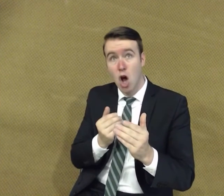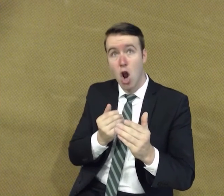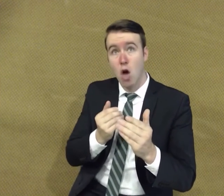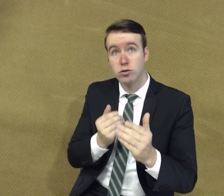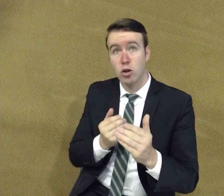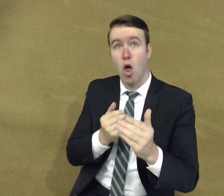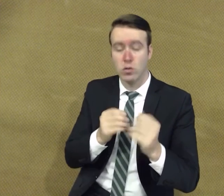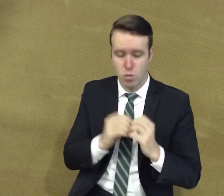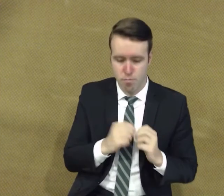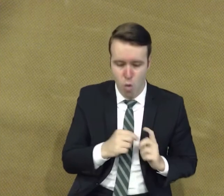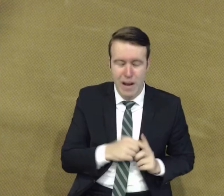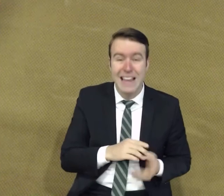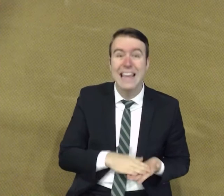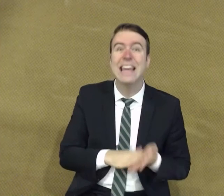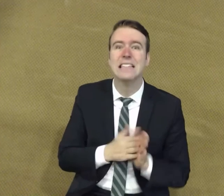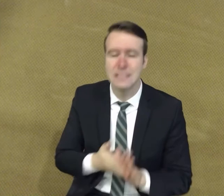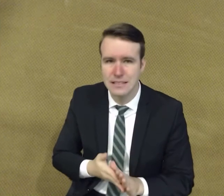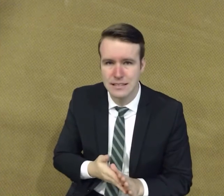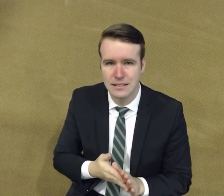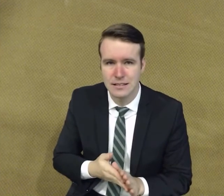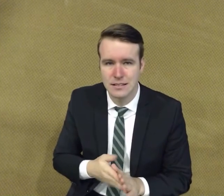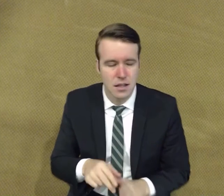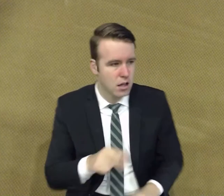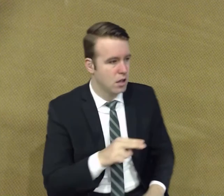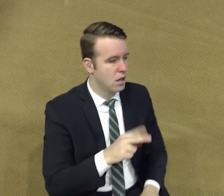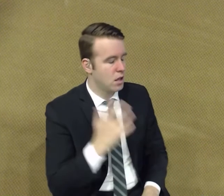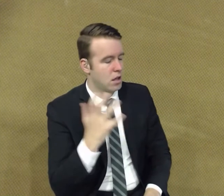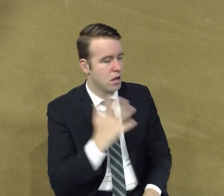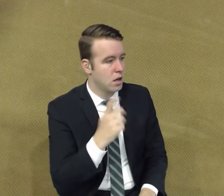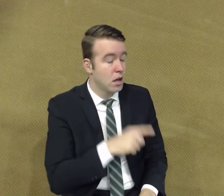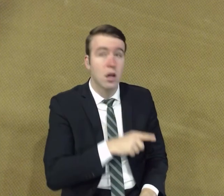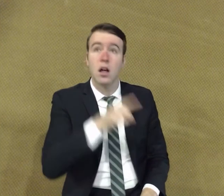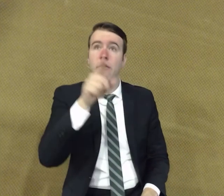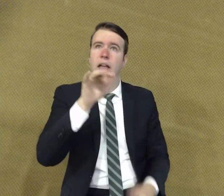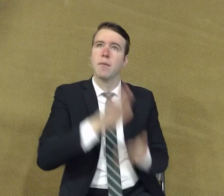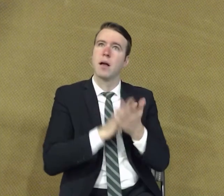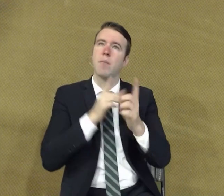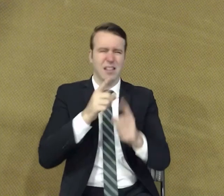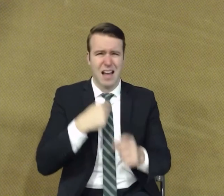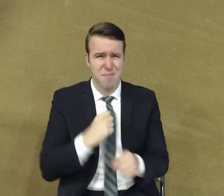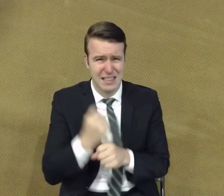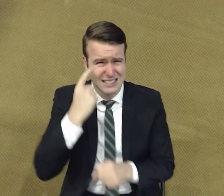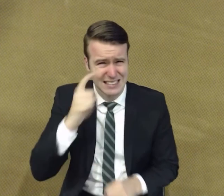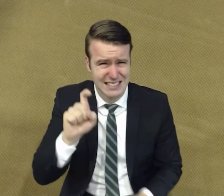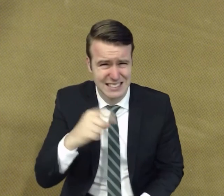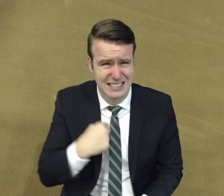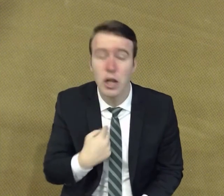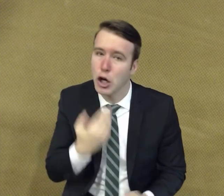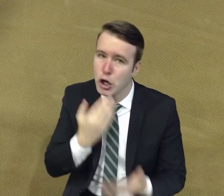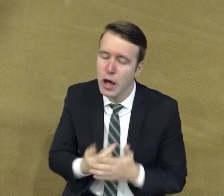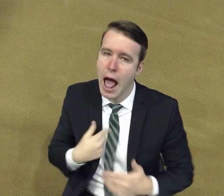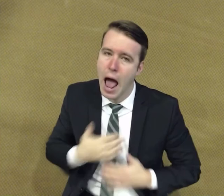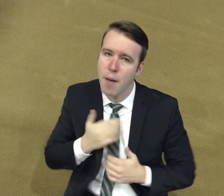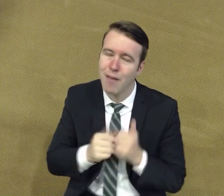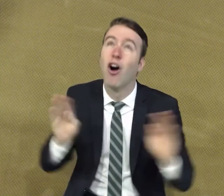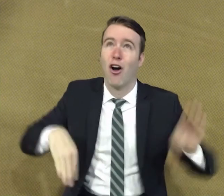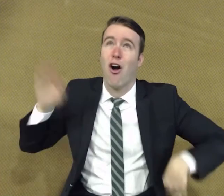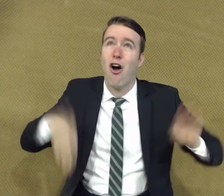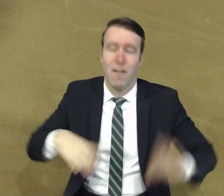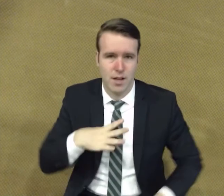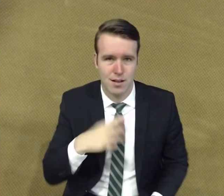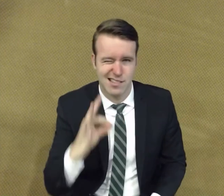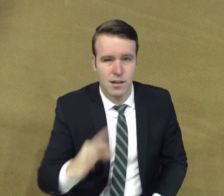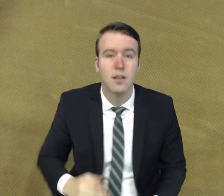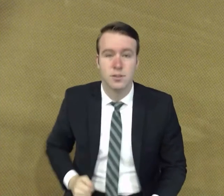that, the more he is what you see him in his idyllic, idealistic state. Does any of that make sense? Good. I'm glad everybody got